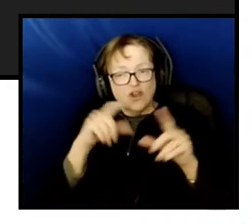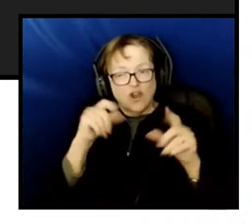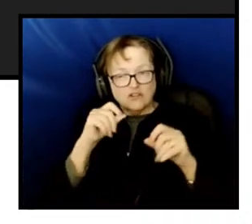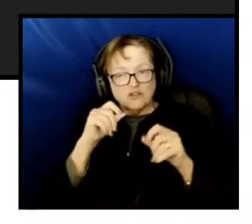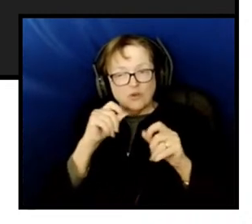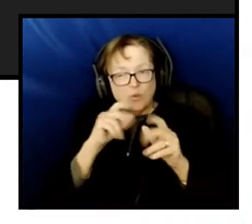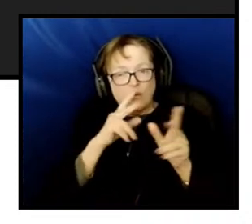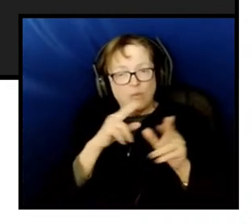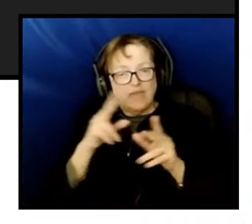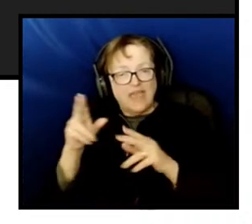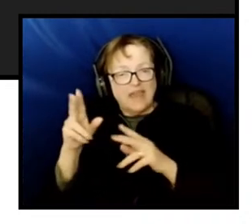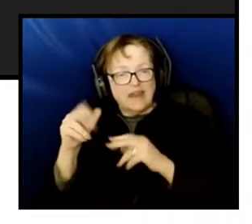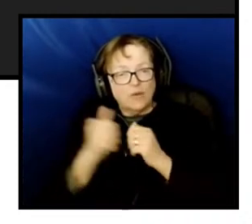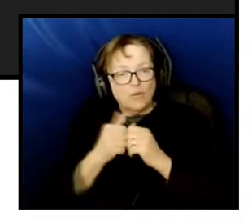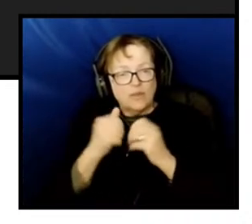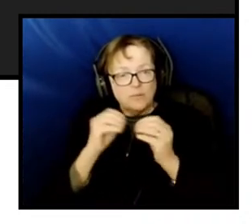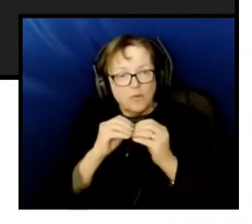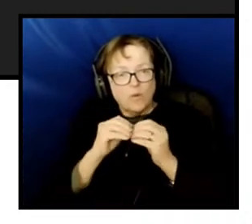that,